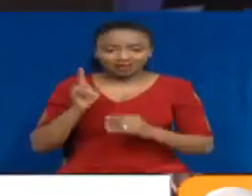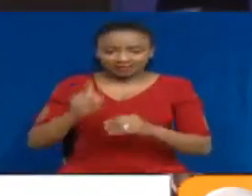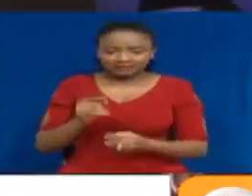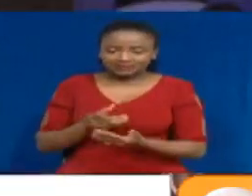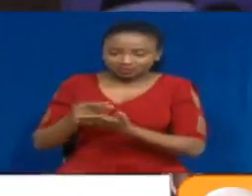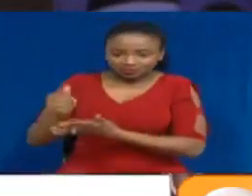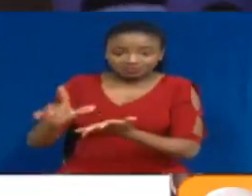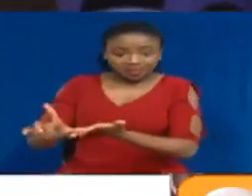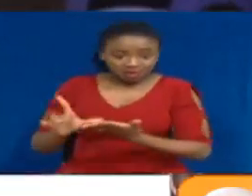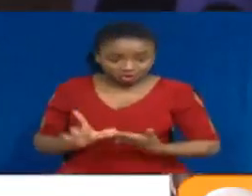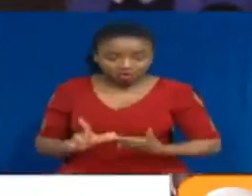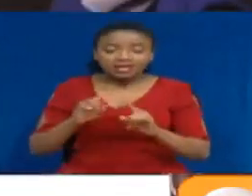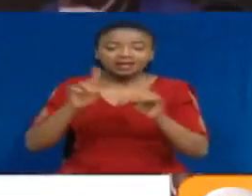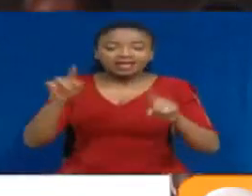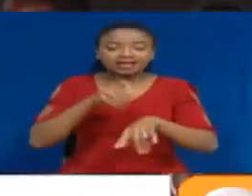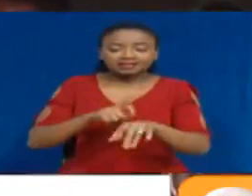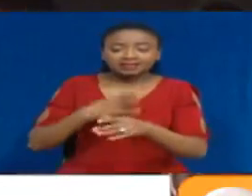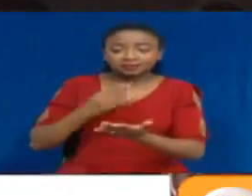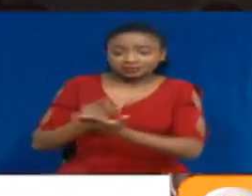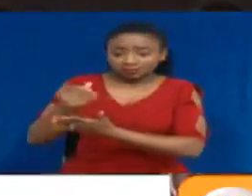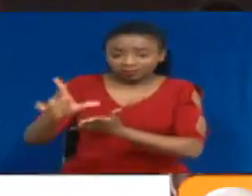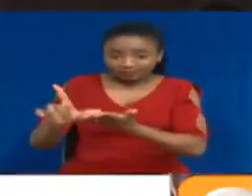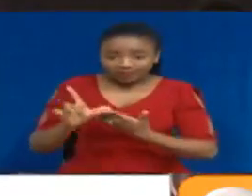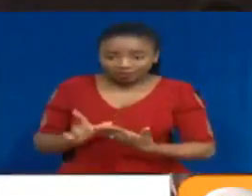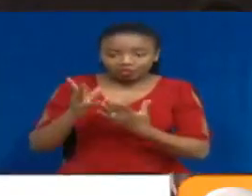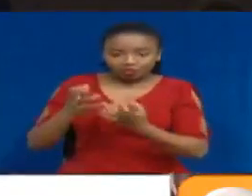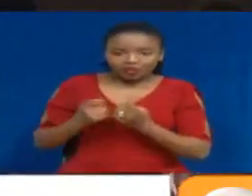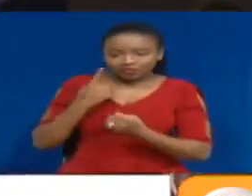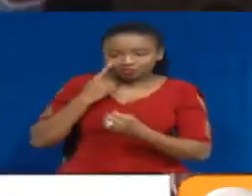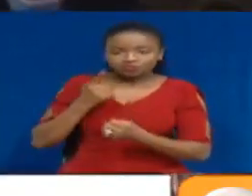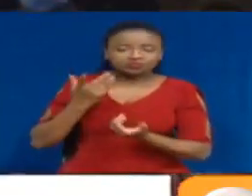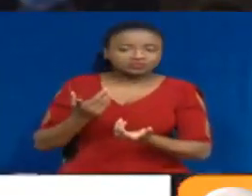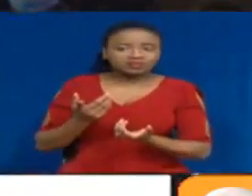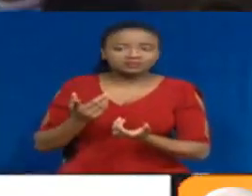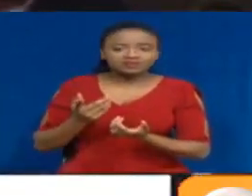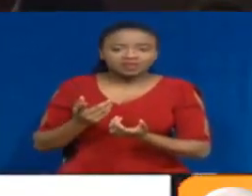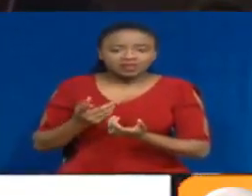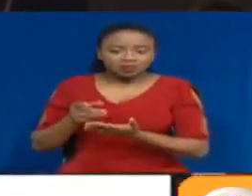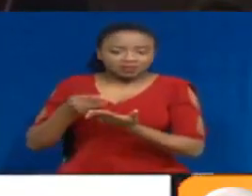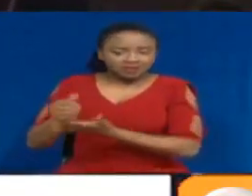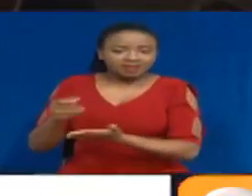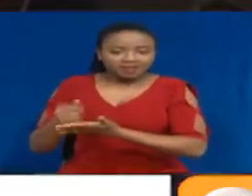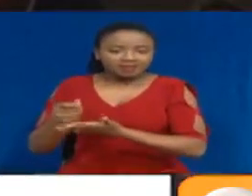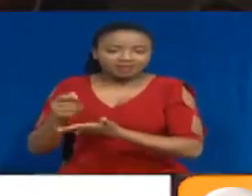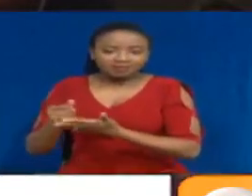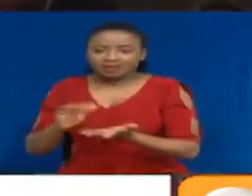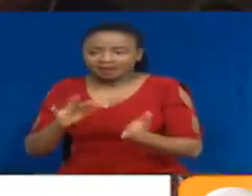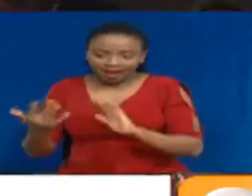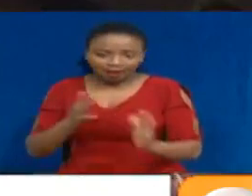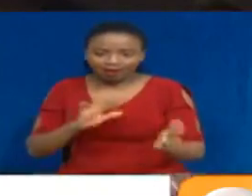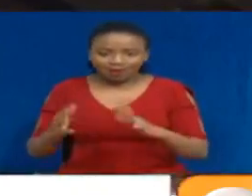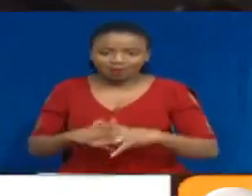in paying debts, you talk about aged payables. Yani, debt ya asubuhi, leo